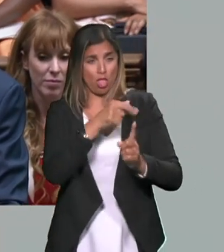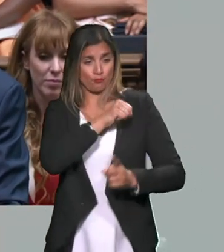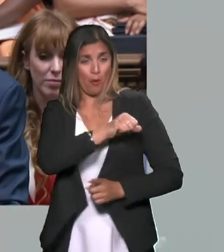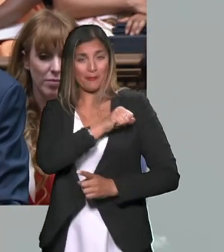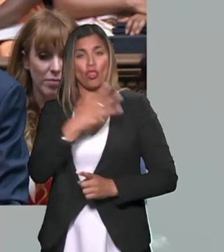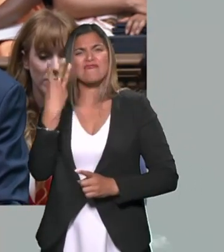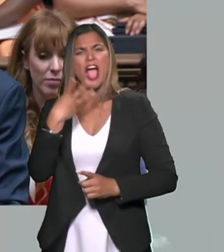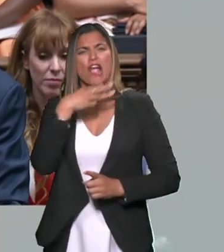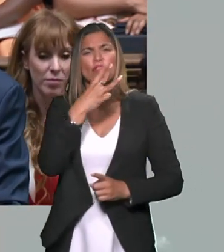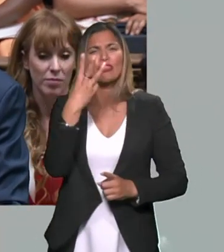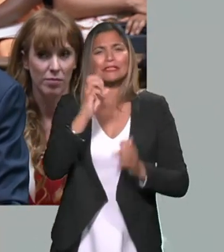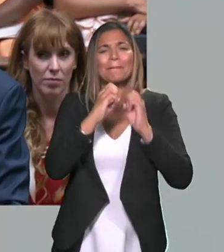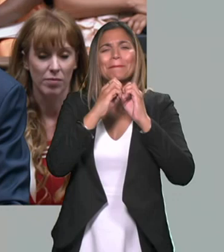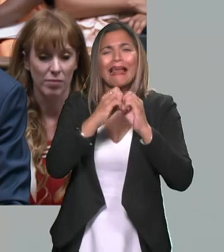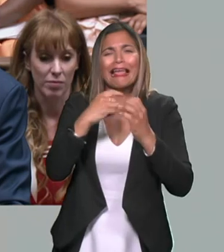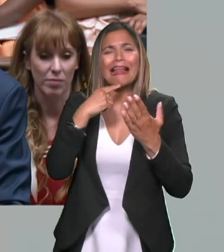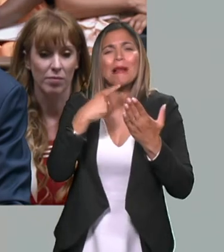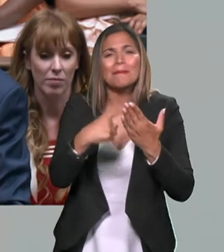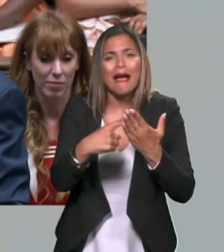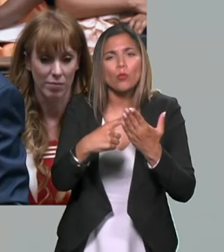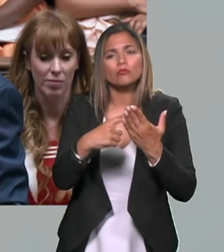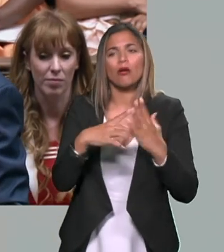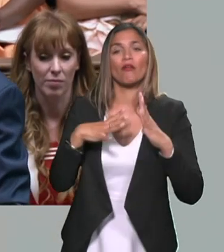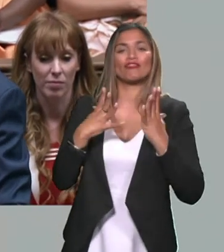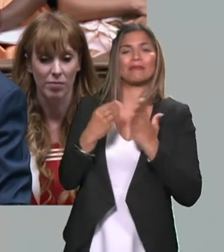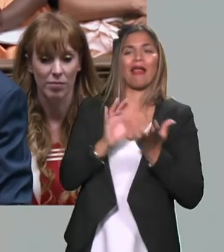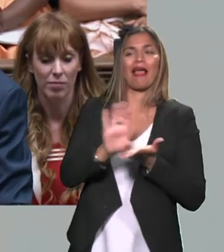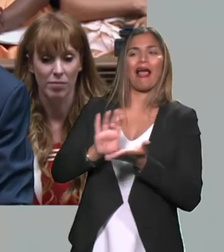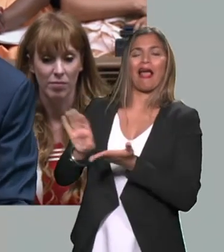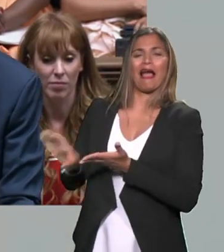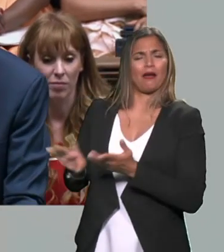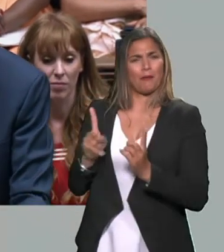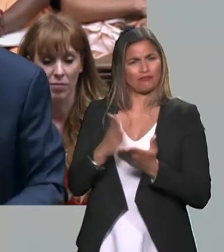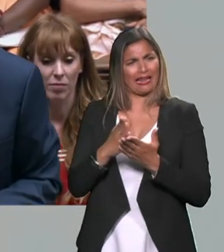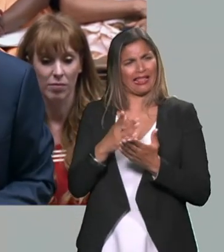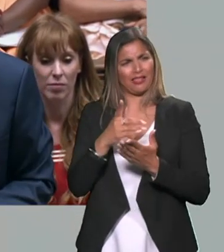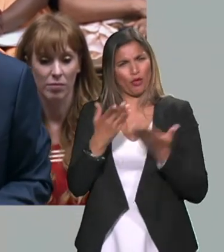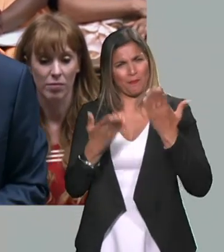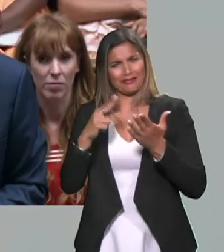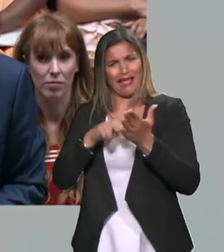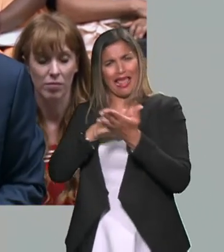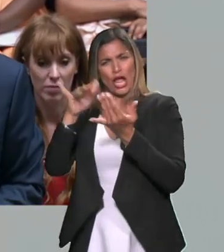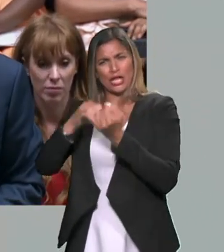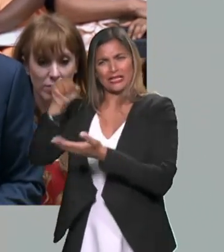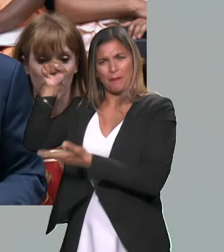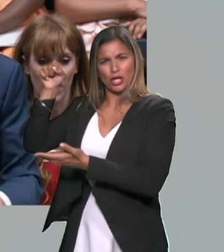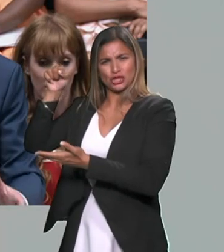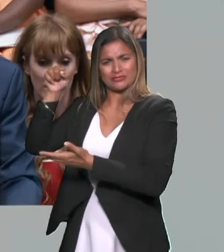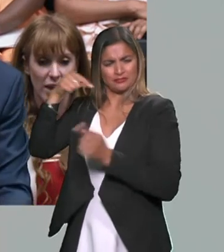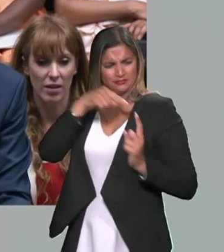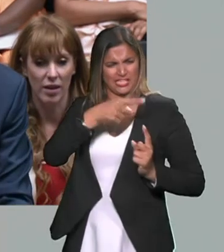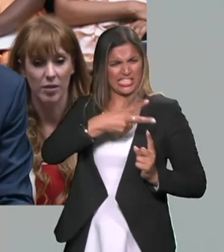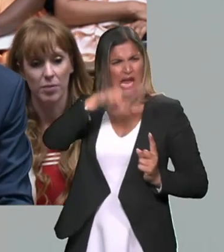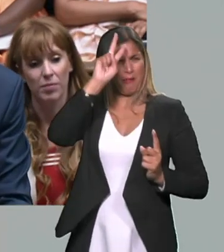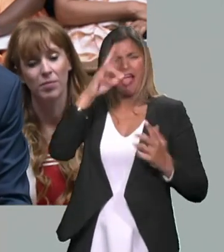roughly double the annual budget for the NHS. Sadly, they haven't found time to explain how they're paying for it,